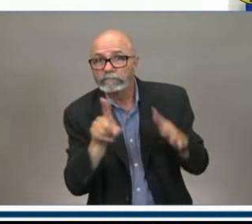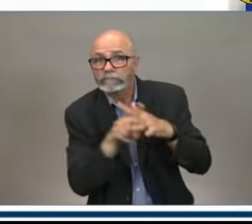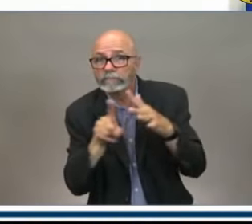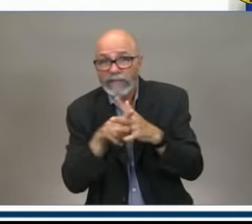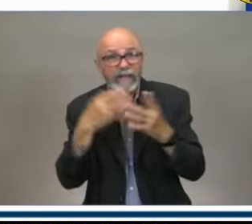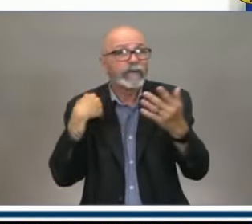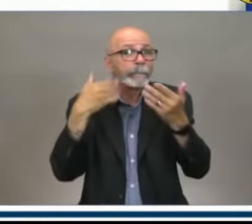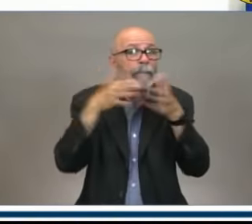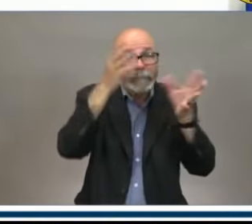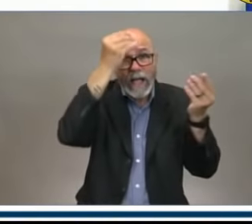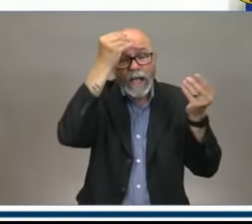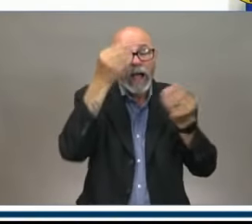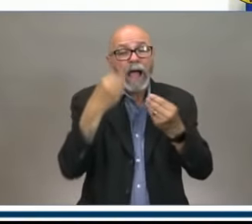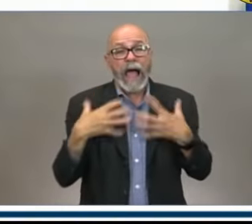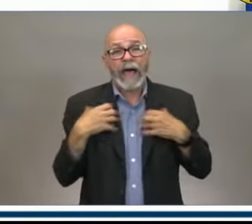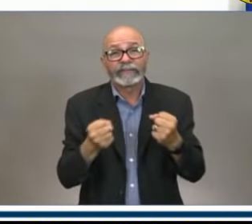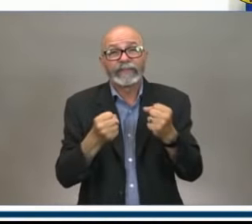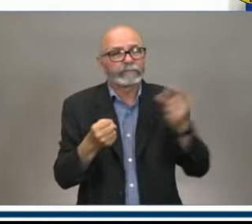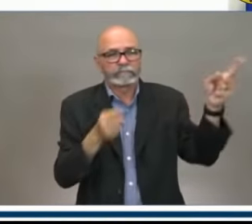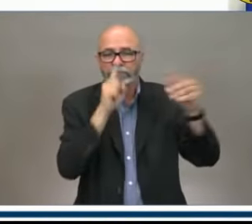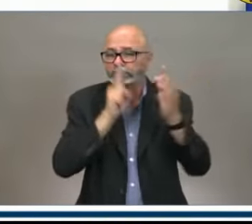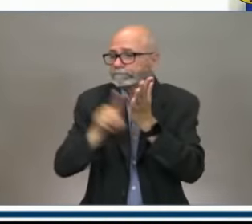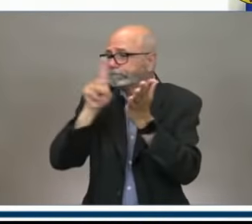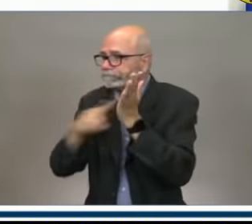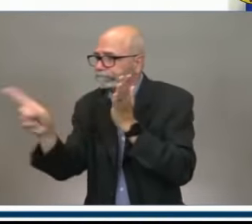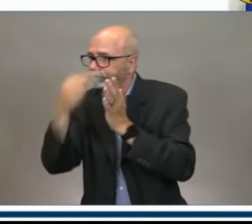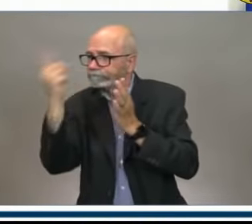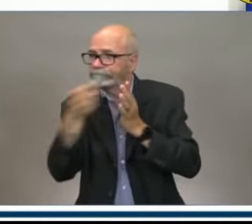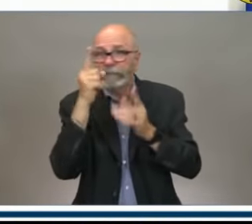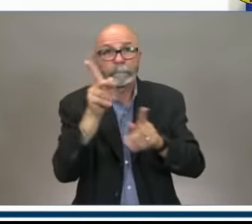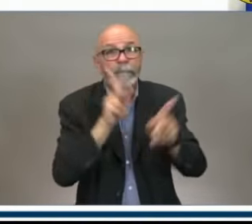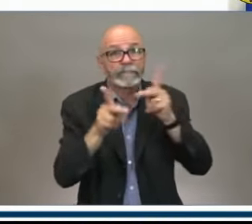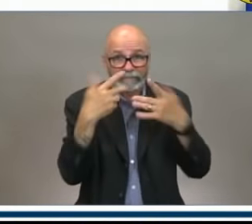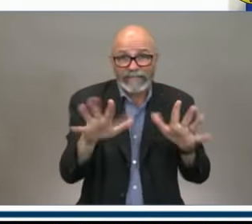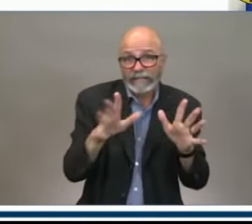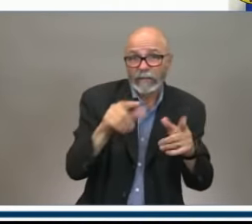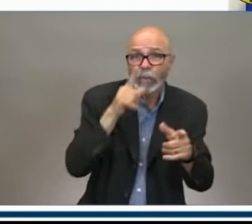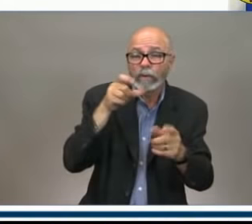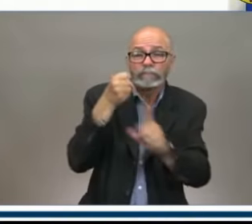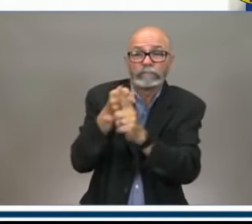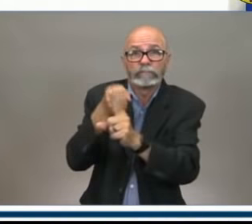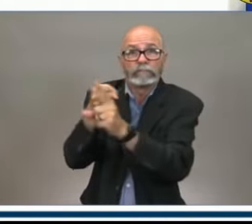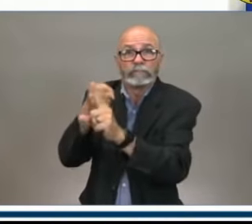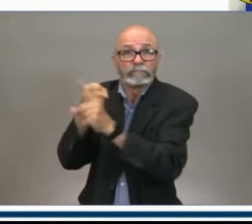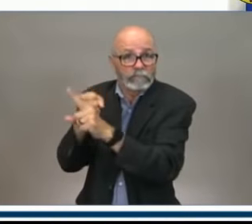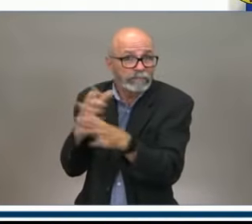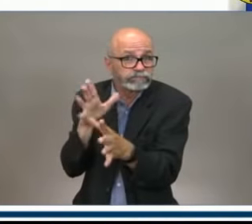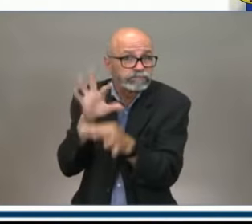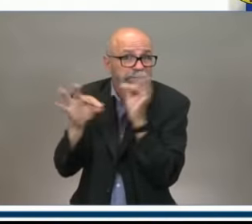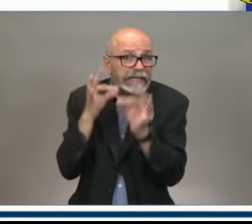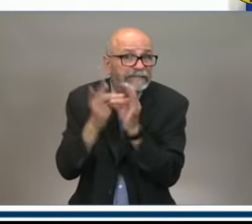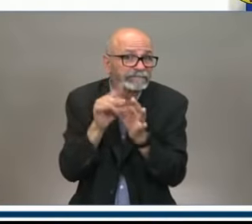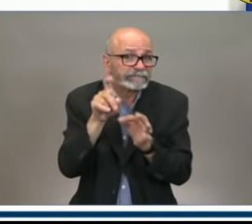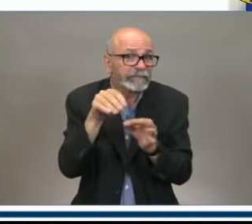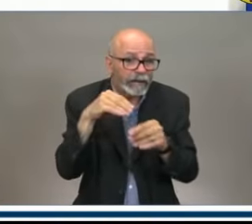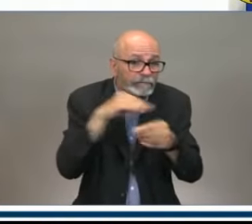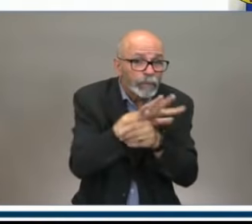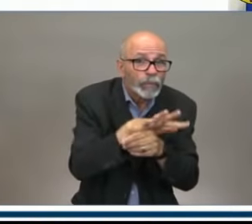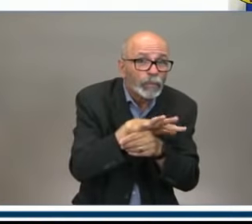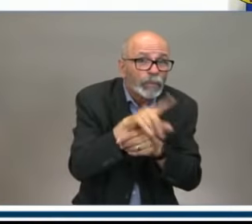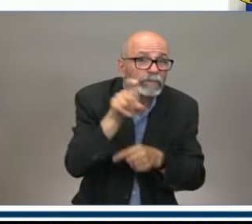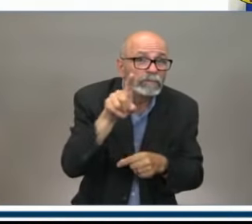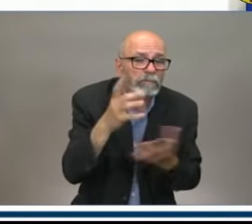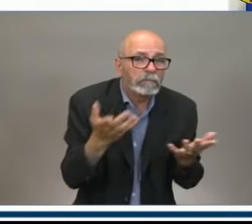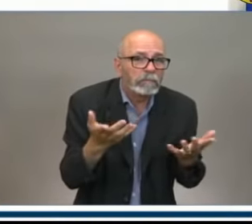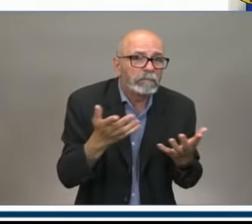event and testing and finding out whether there was transmission and what kind of data you can take